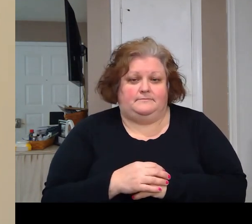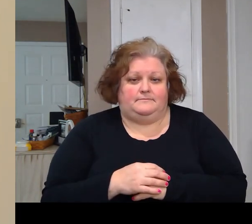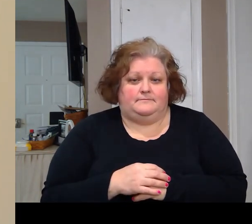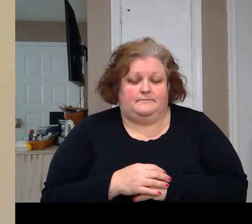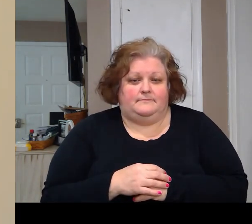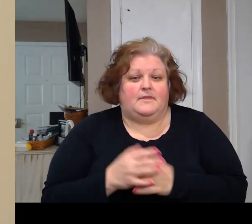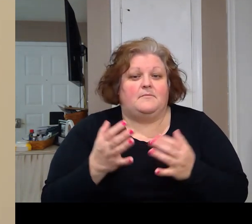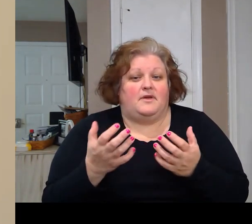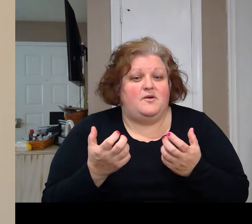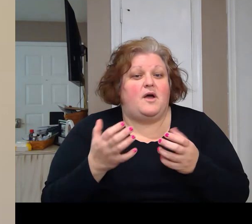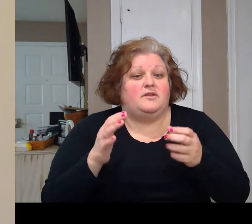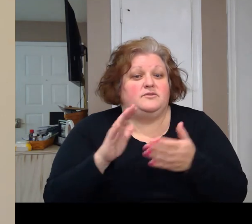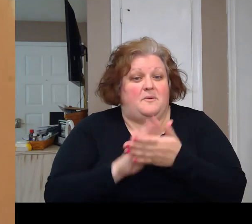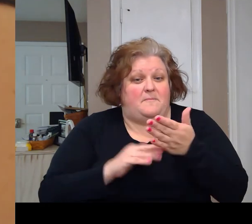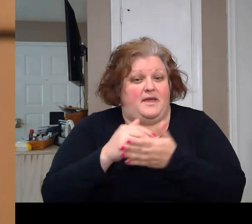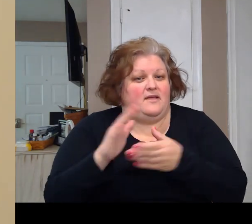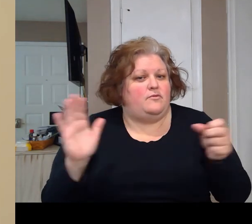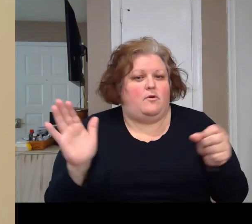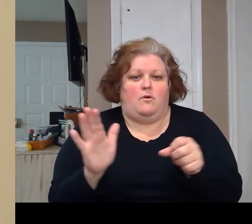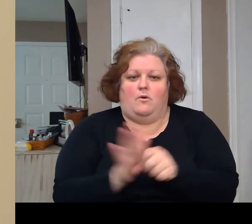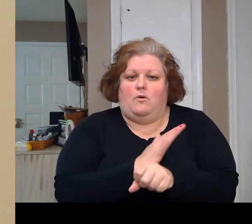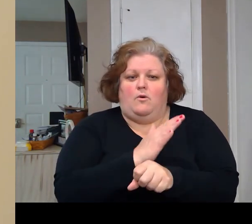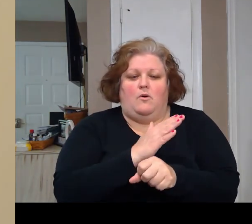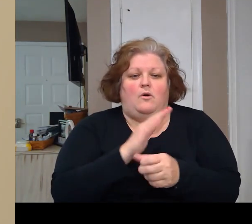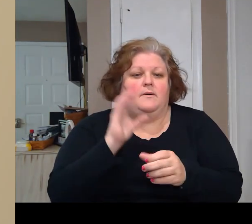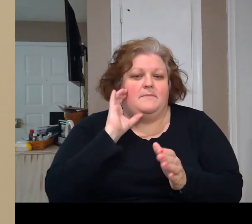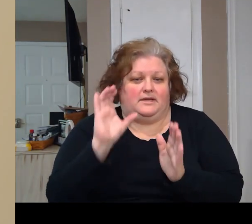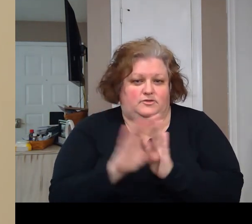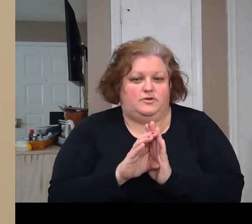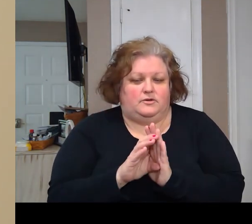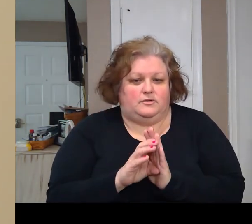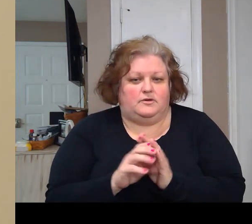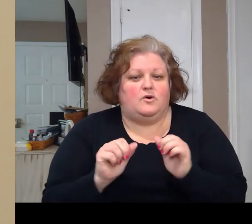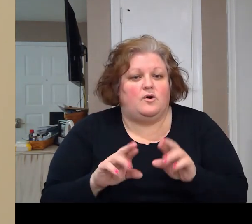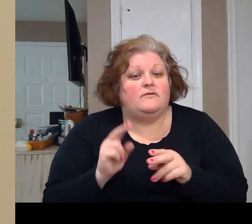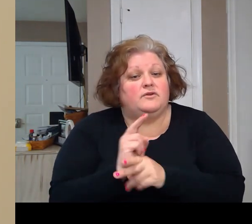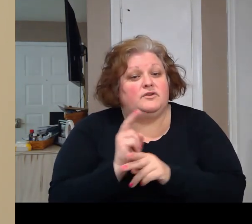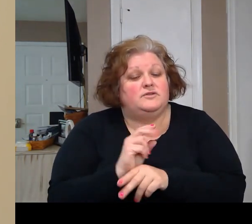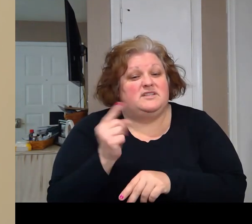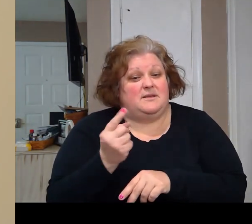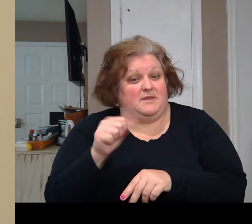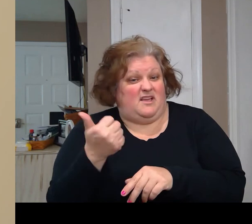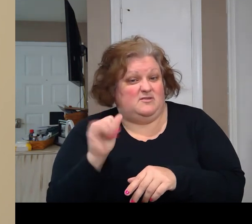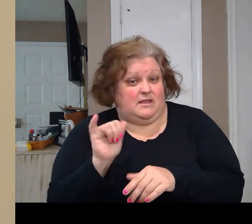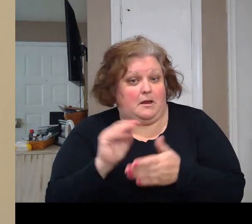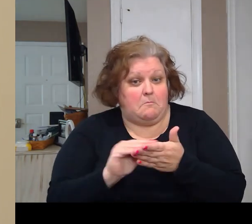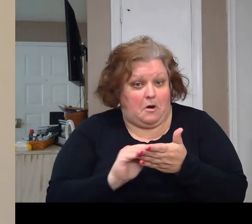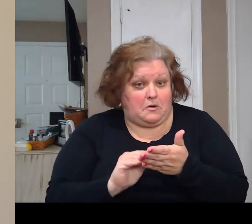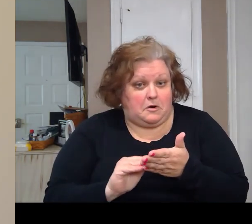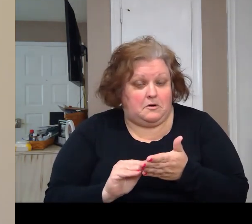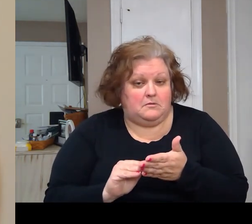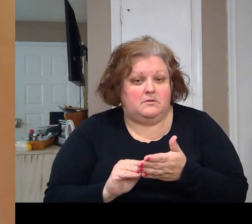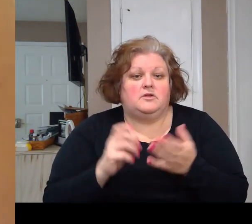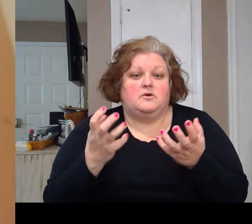the best, but you just want to paint your entire picture. Or if you're using something else, you're going